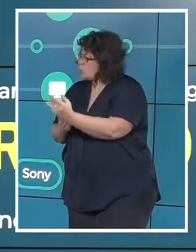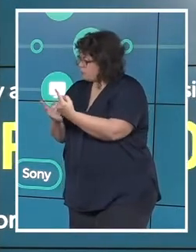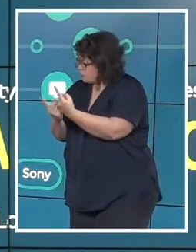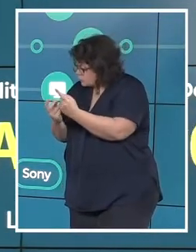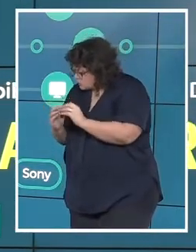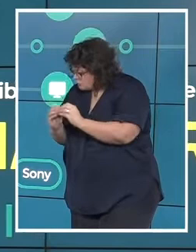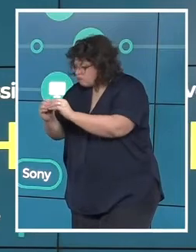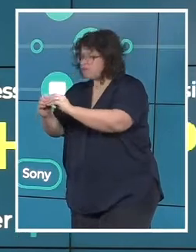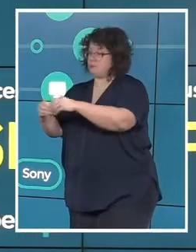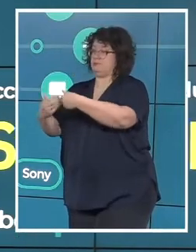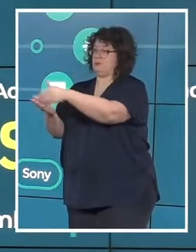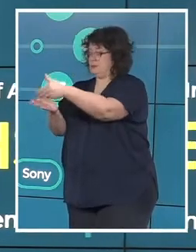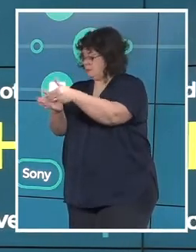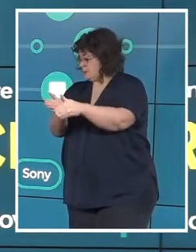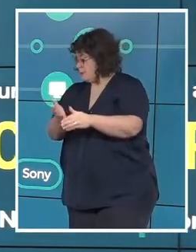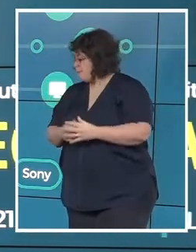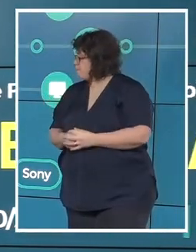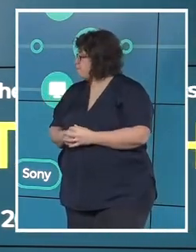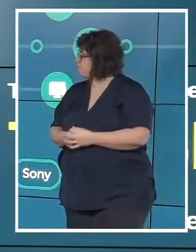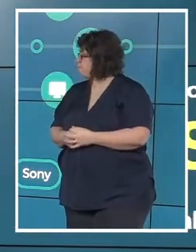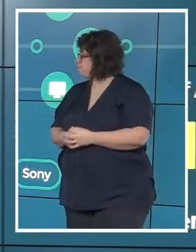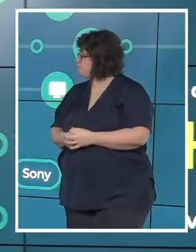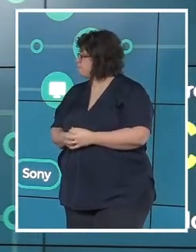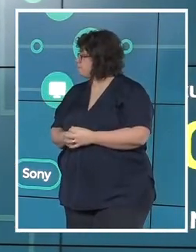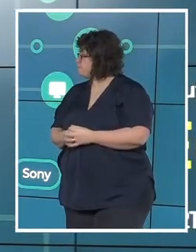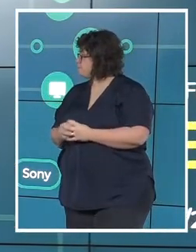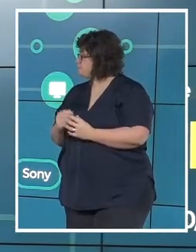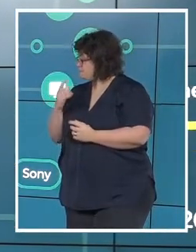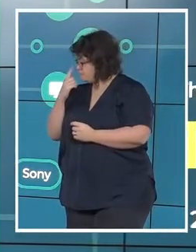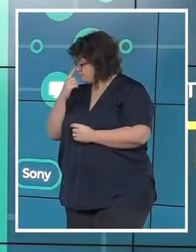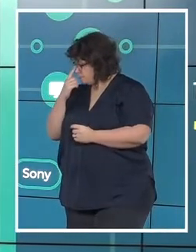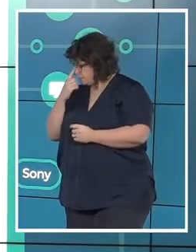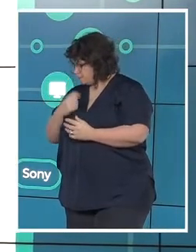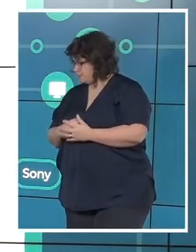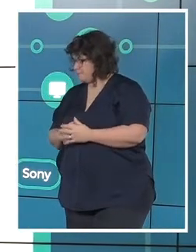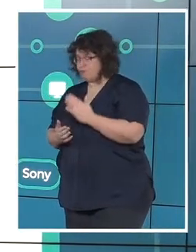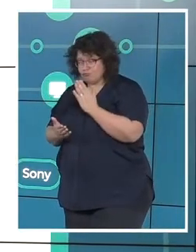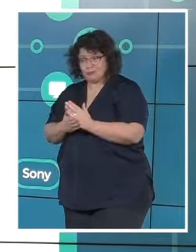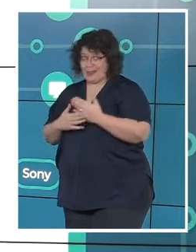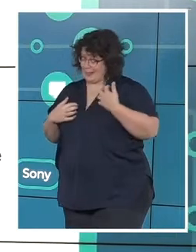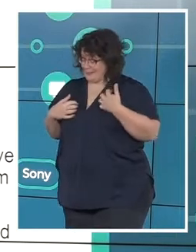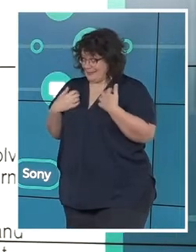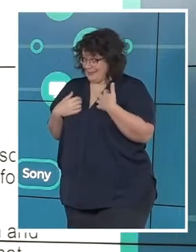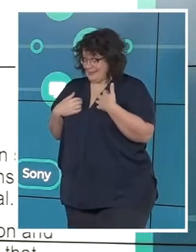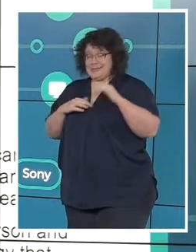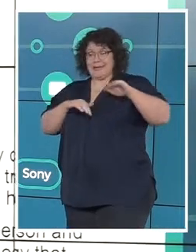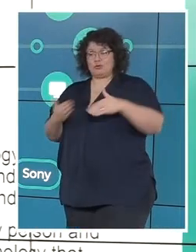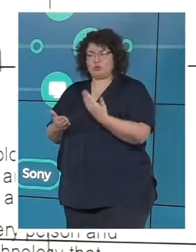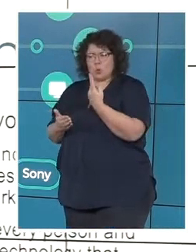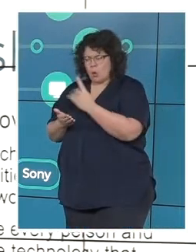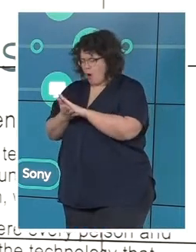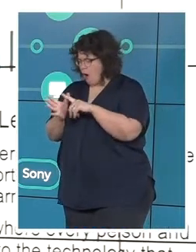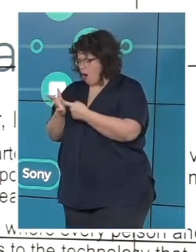I'm really excited to introduce Haben, who is our first accessibility and